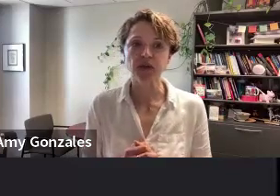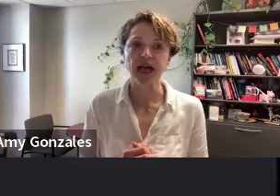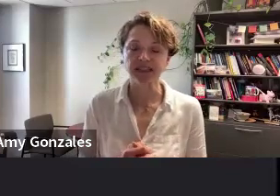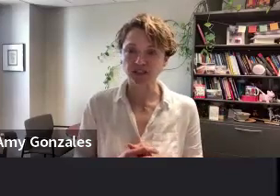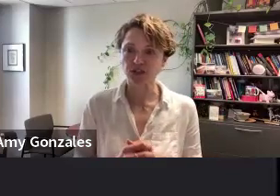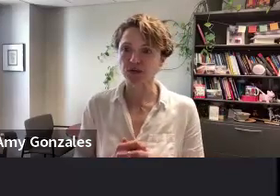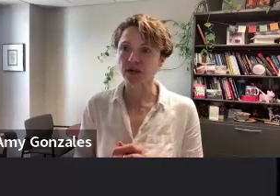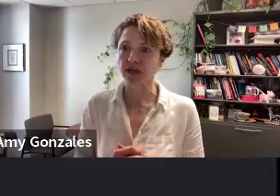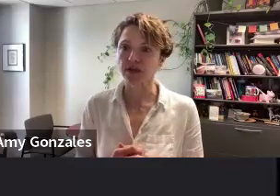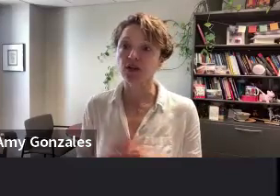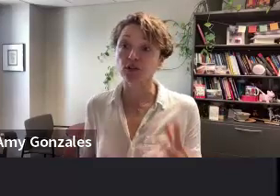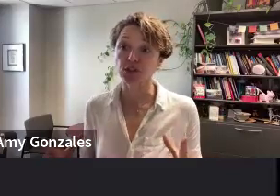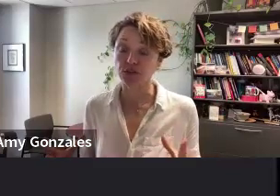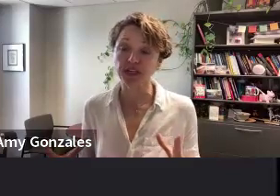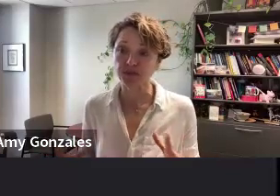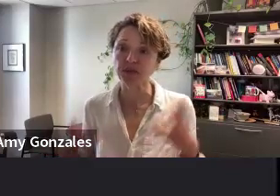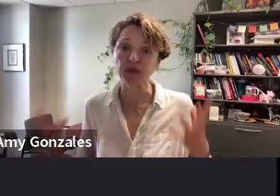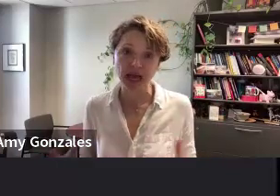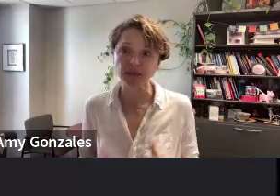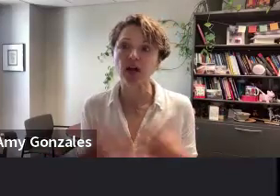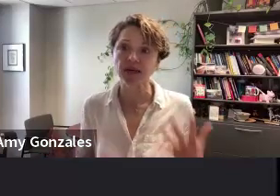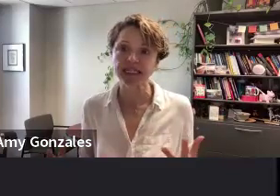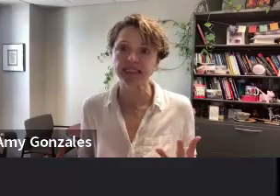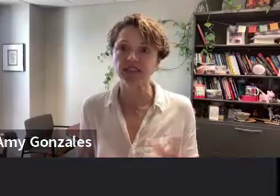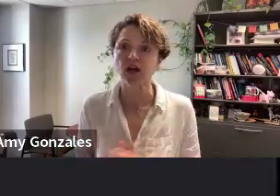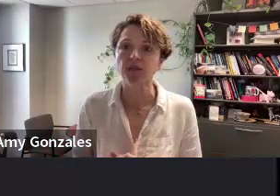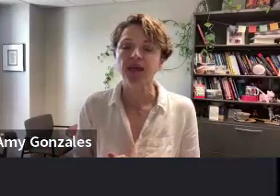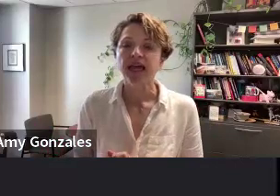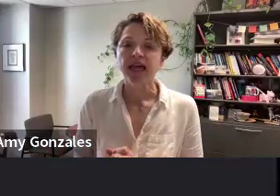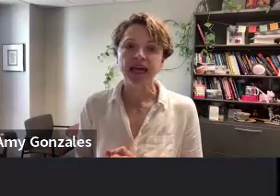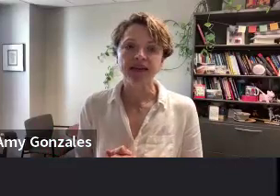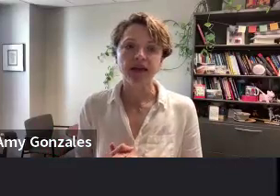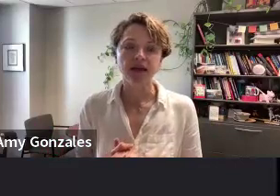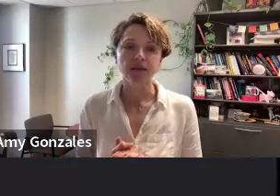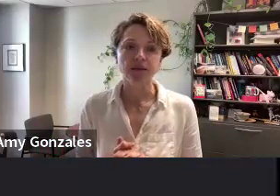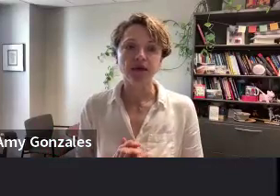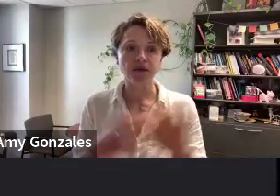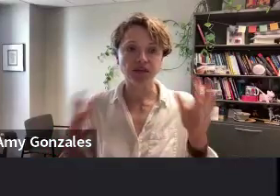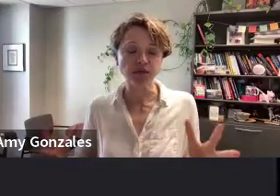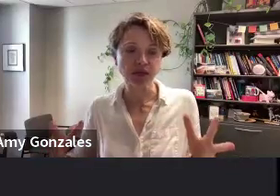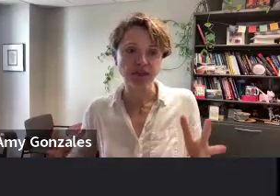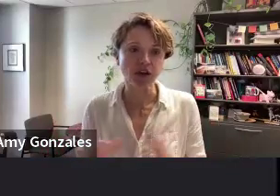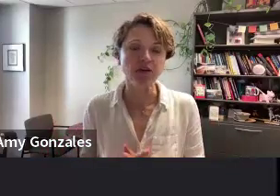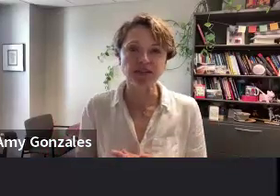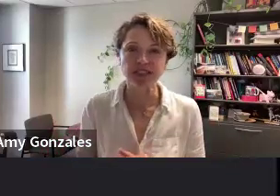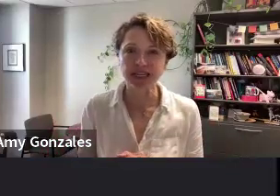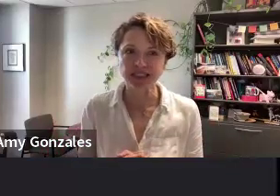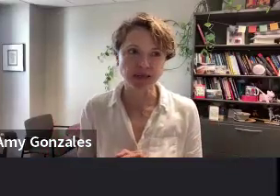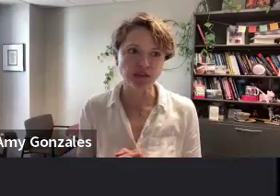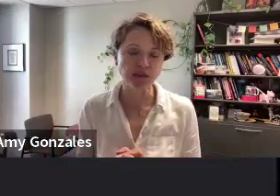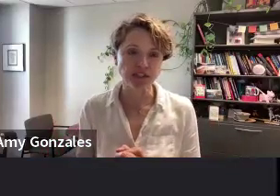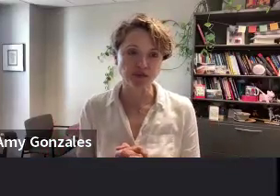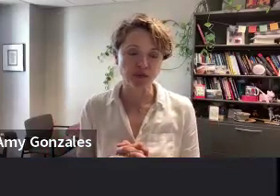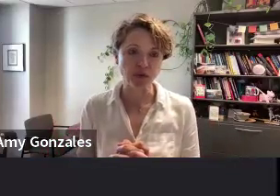having stable access to a large screen computer, a laptop, a desktop. And some of what I'm going to talk about